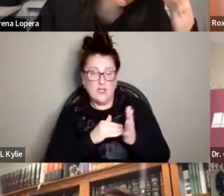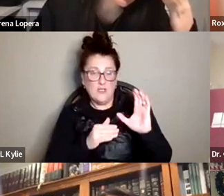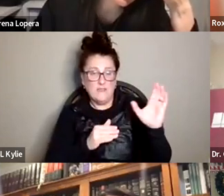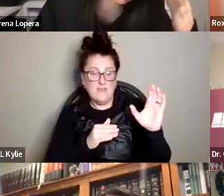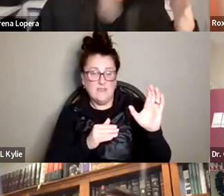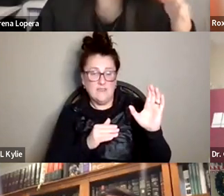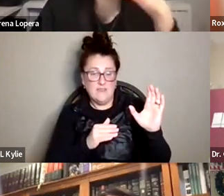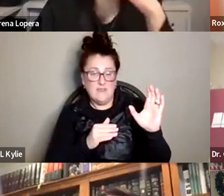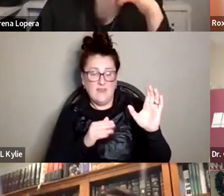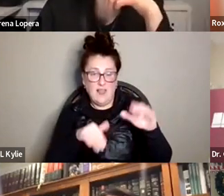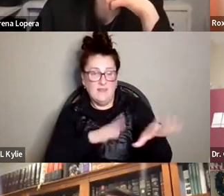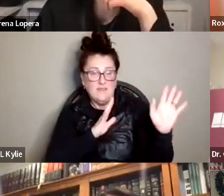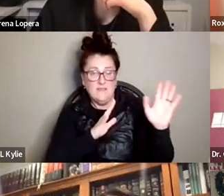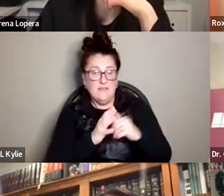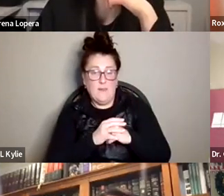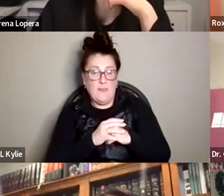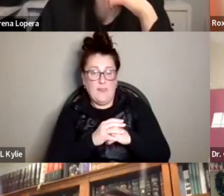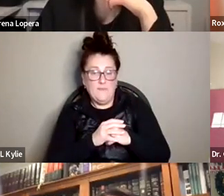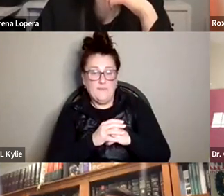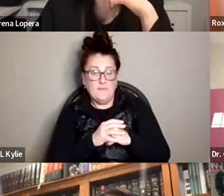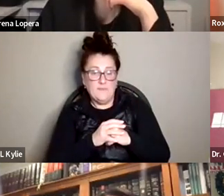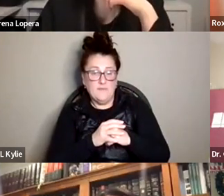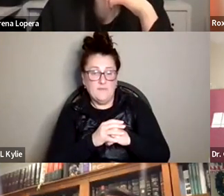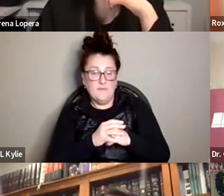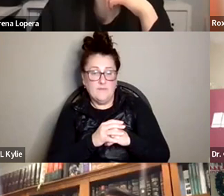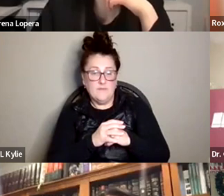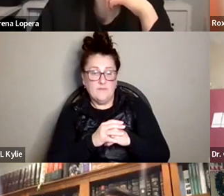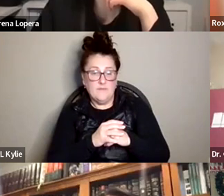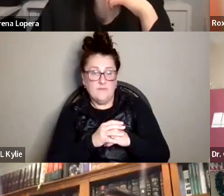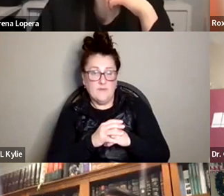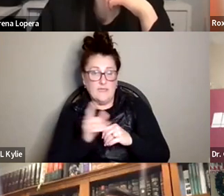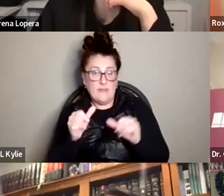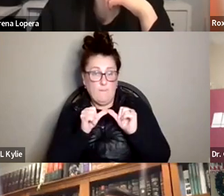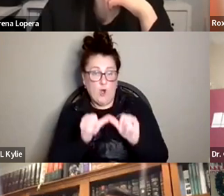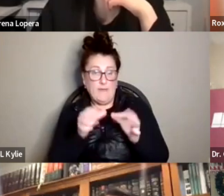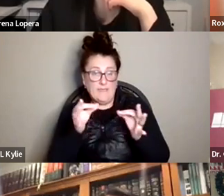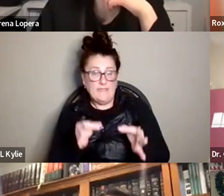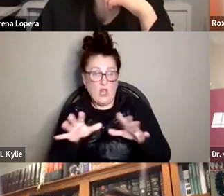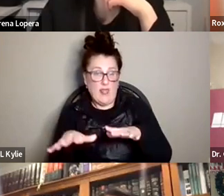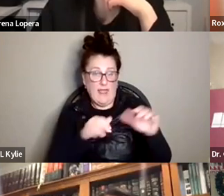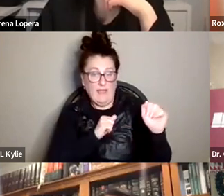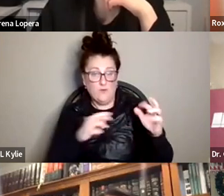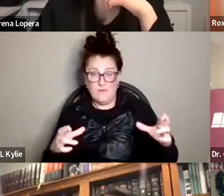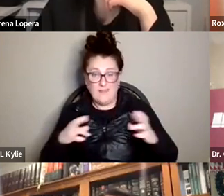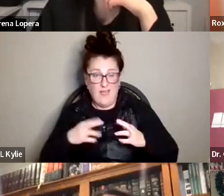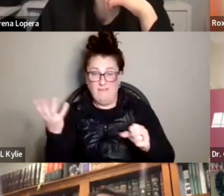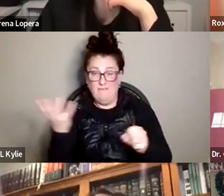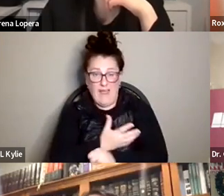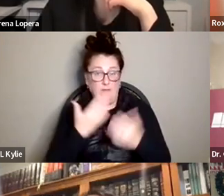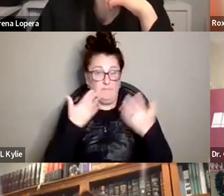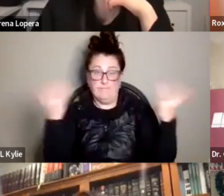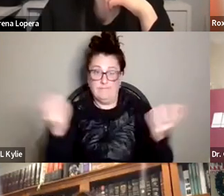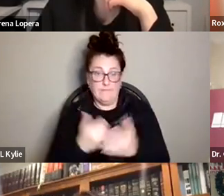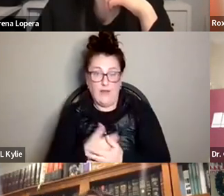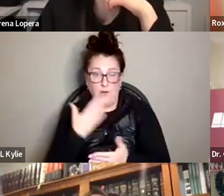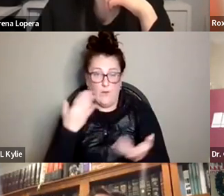and it probably at this point is an absolute permanent decision that she left, resigned, was fired,